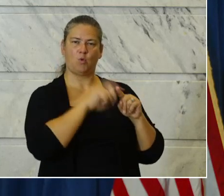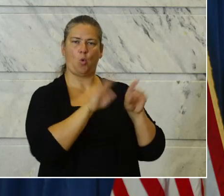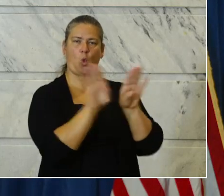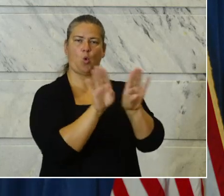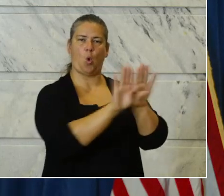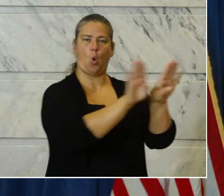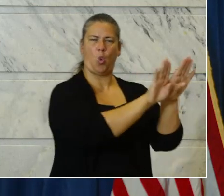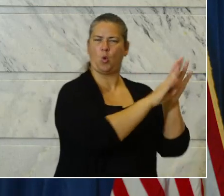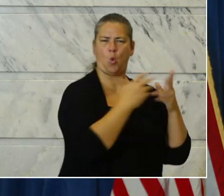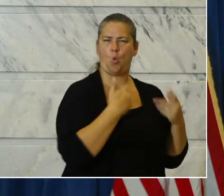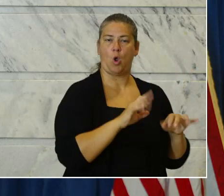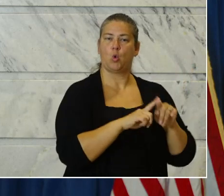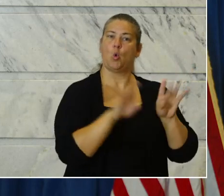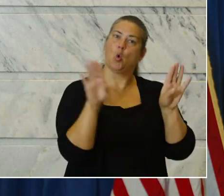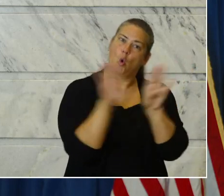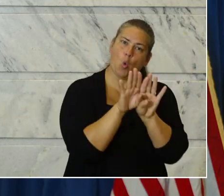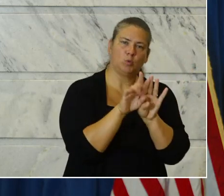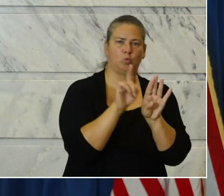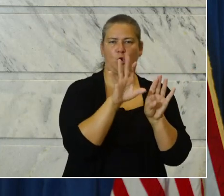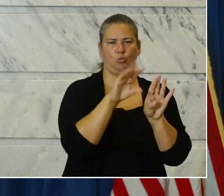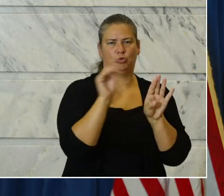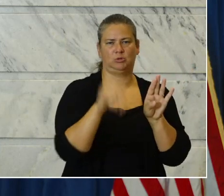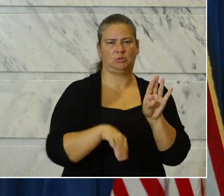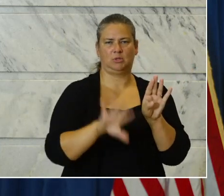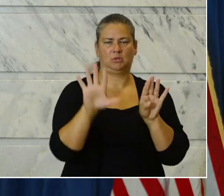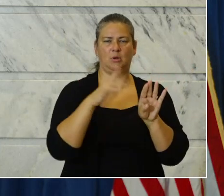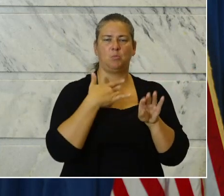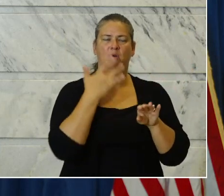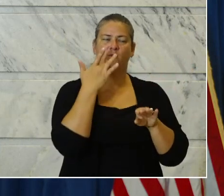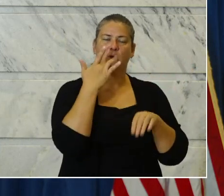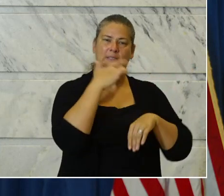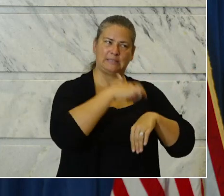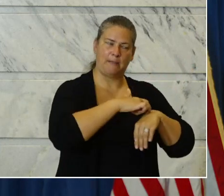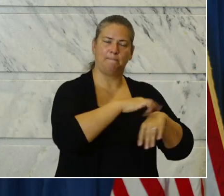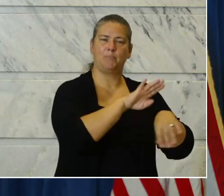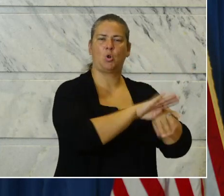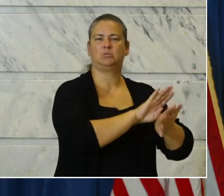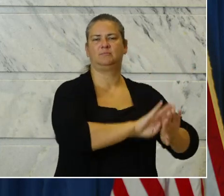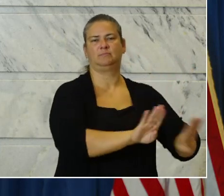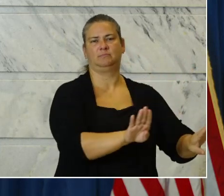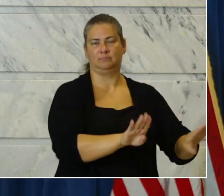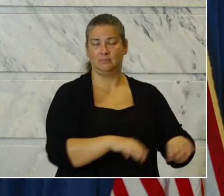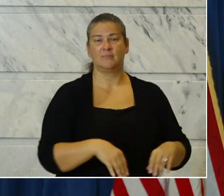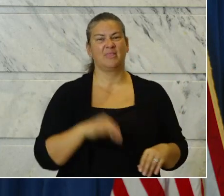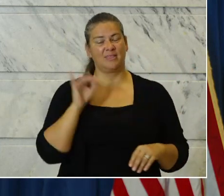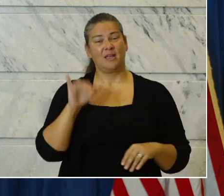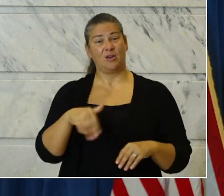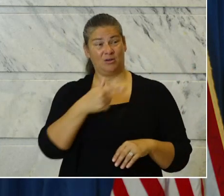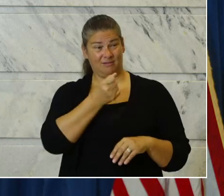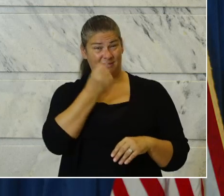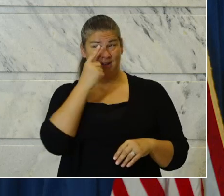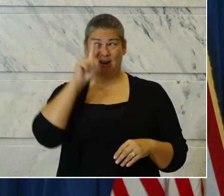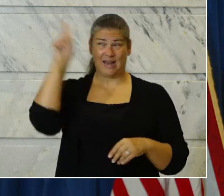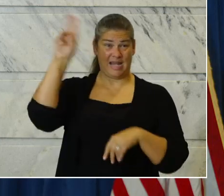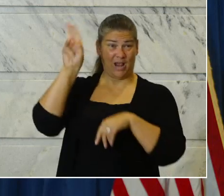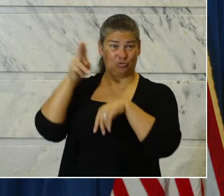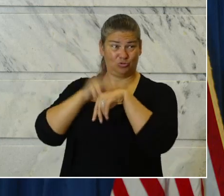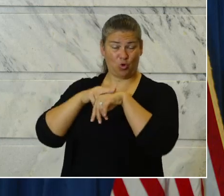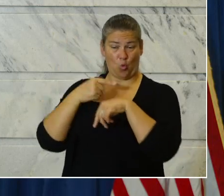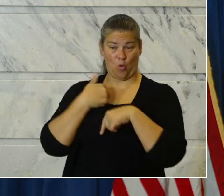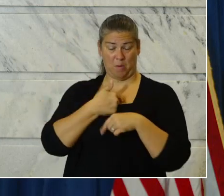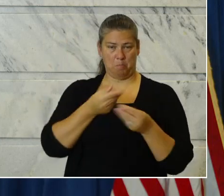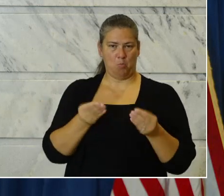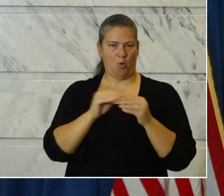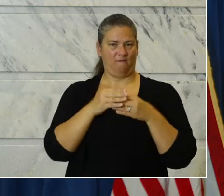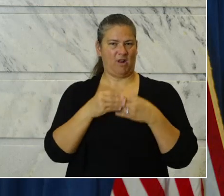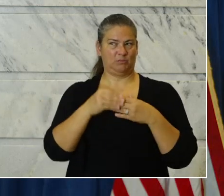again, we're trying to help small businesses, but I hope they understand we're being more flexible than even some of the national advice that we get,